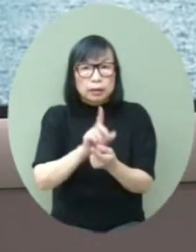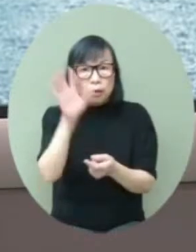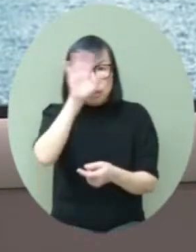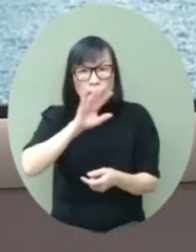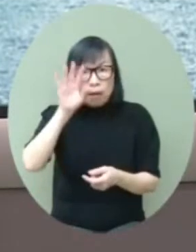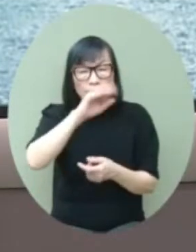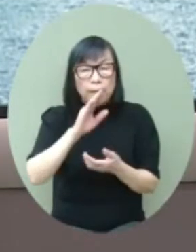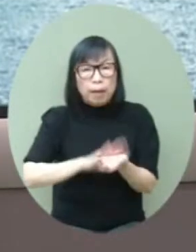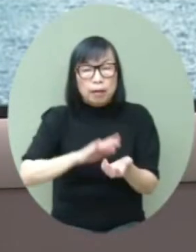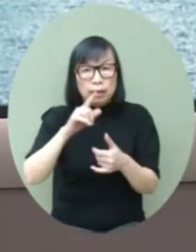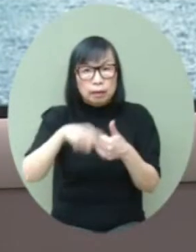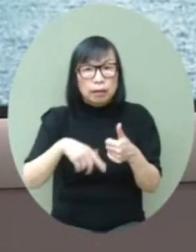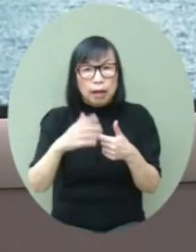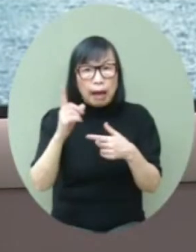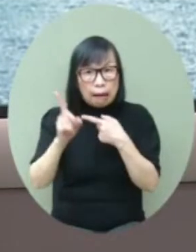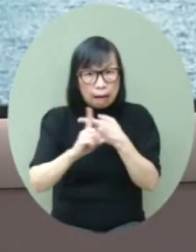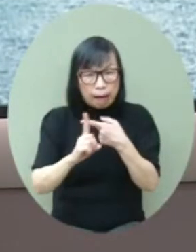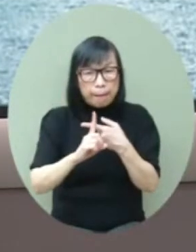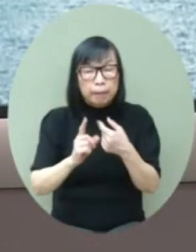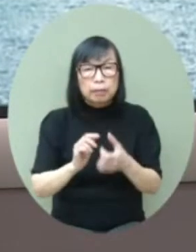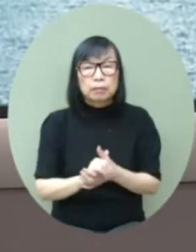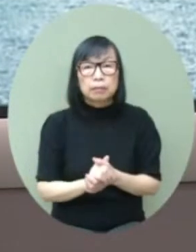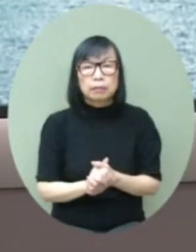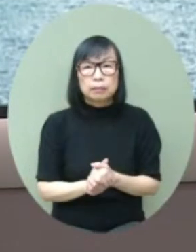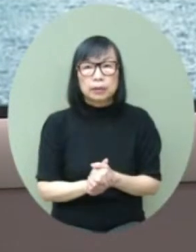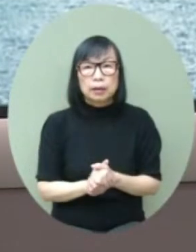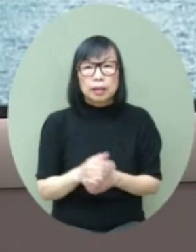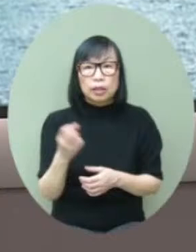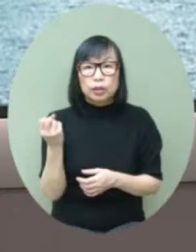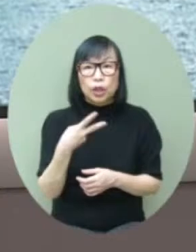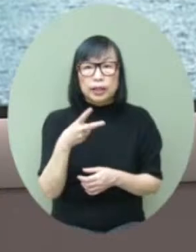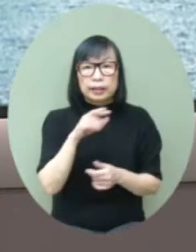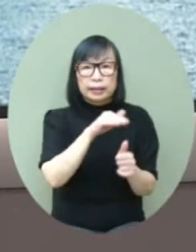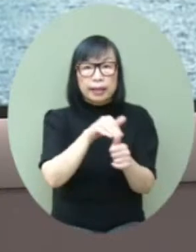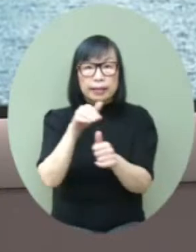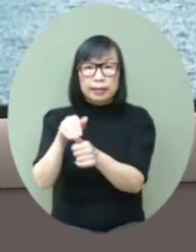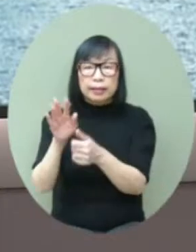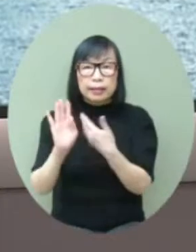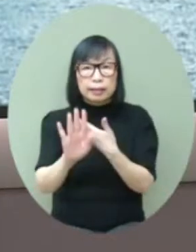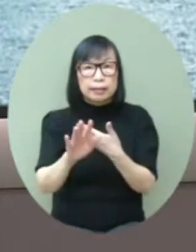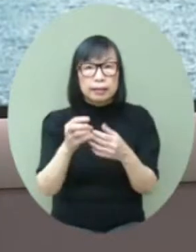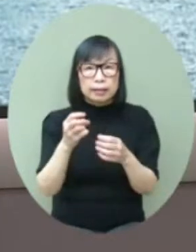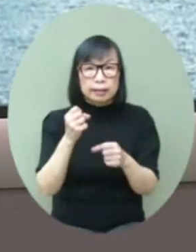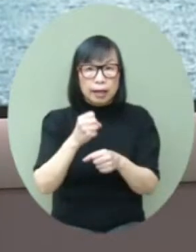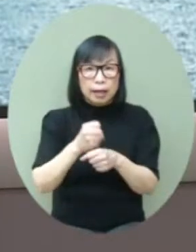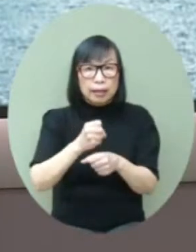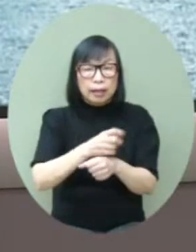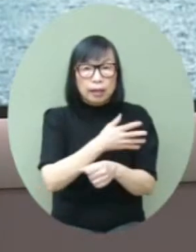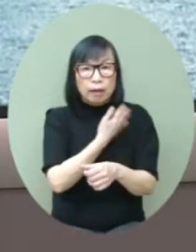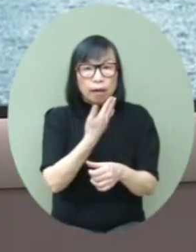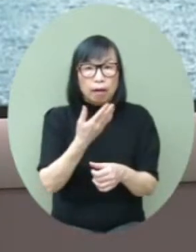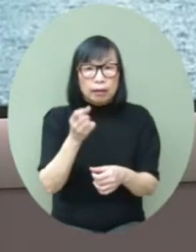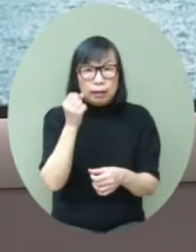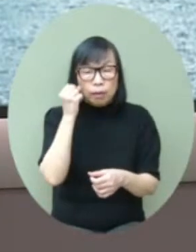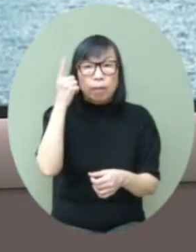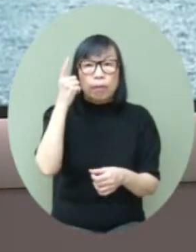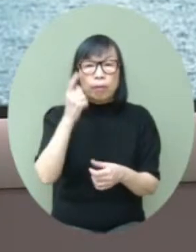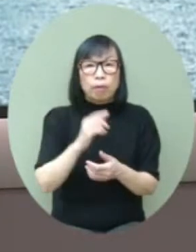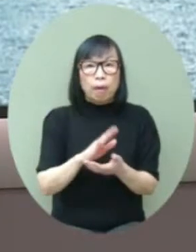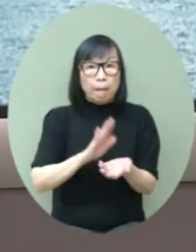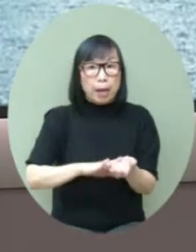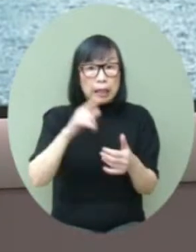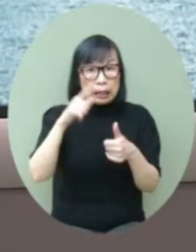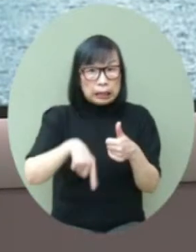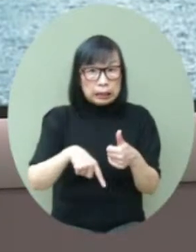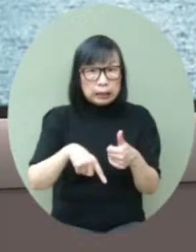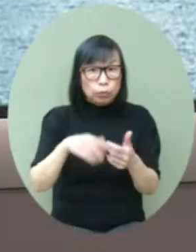protect our colleagues and the patients against any asymptomatic patients. We also remind the frontline colleagues